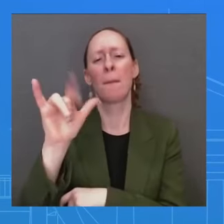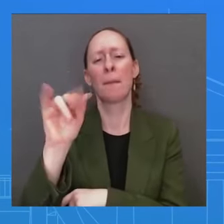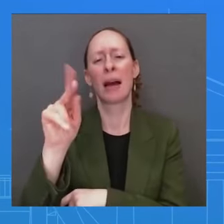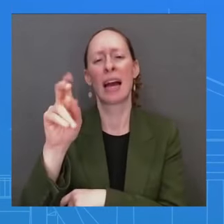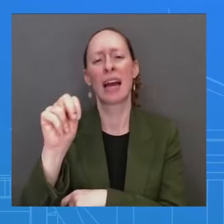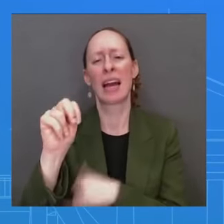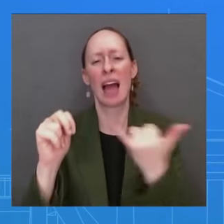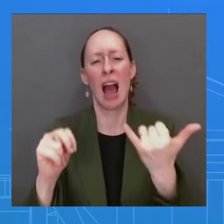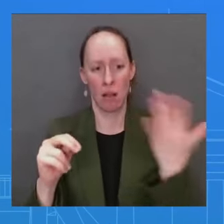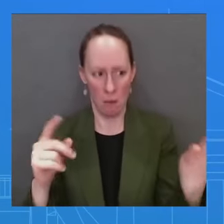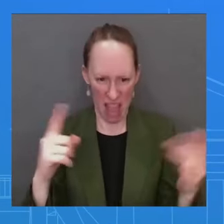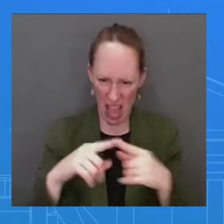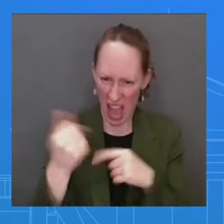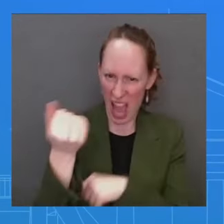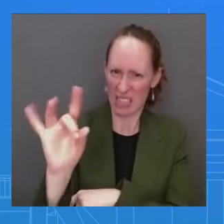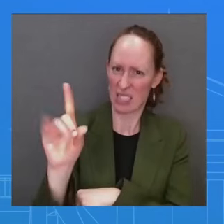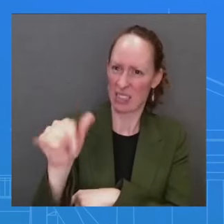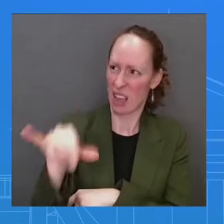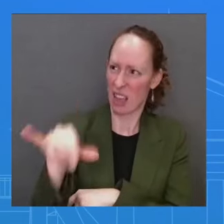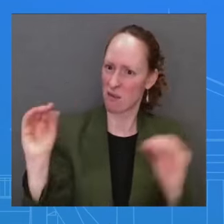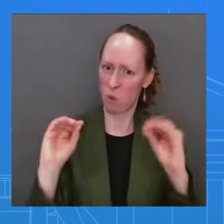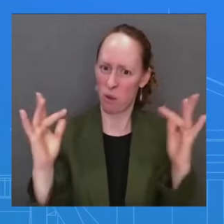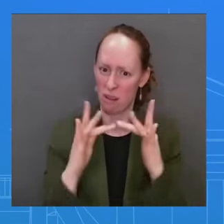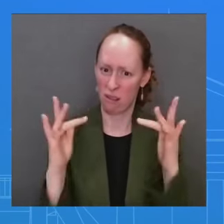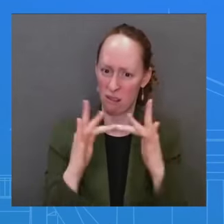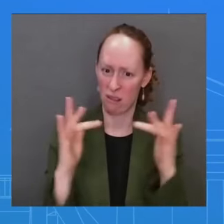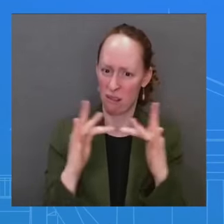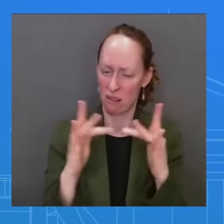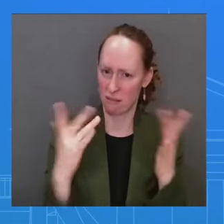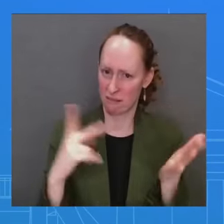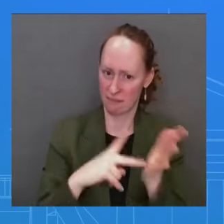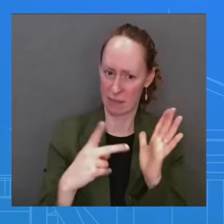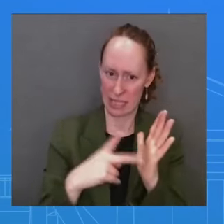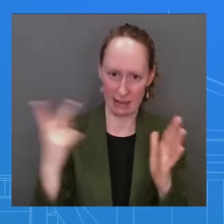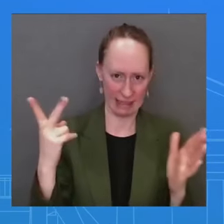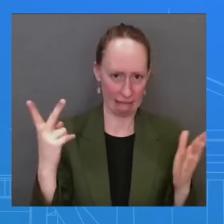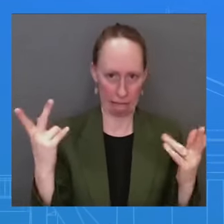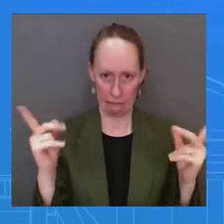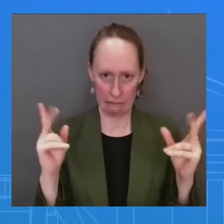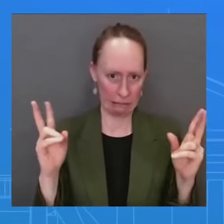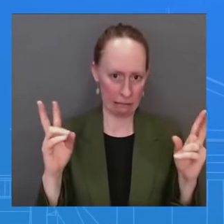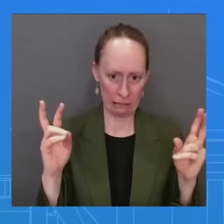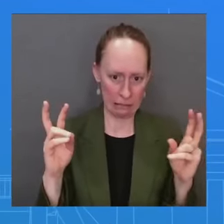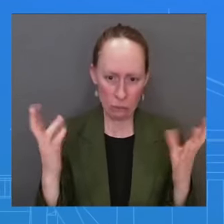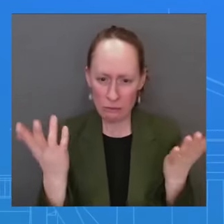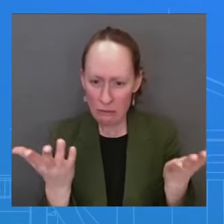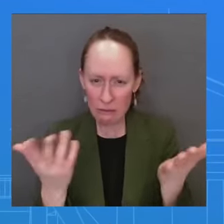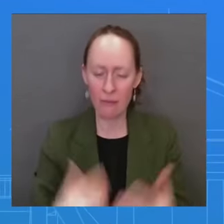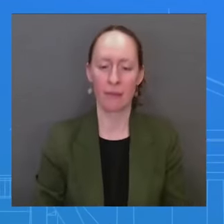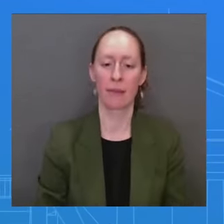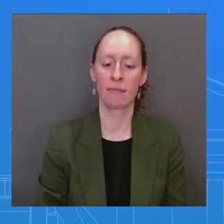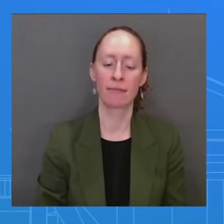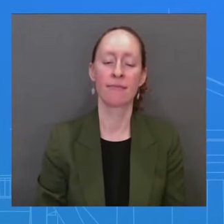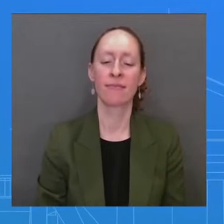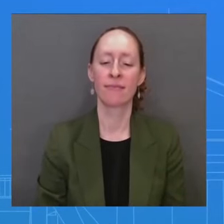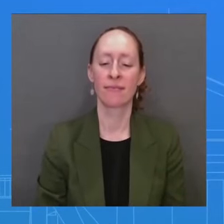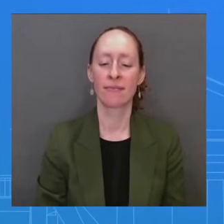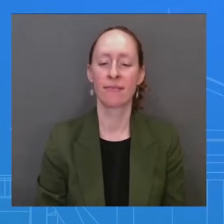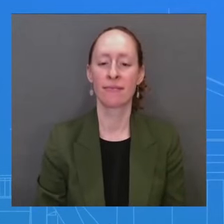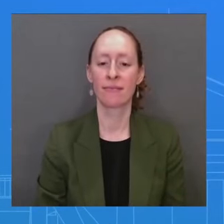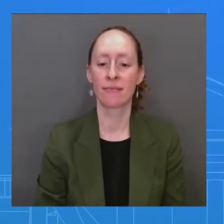days, what does that say about their relationship now as compared to several weeks ago? The fact that they haven't spoken in any period of days,